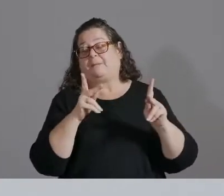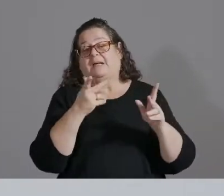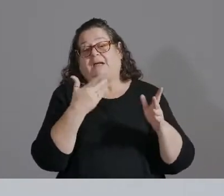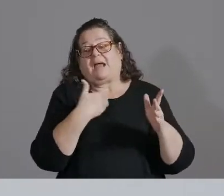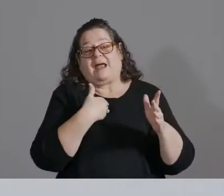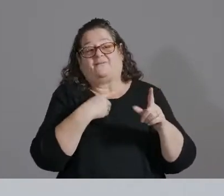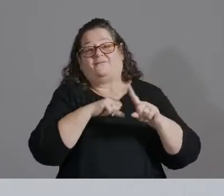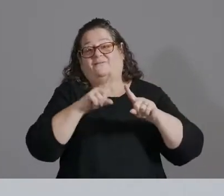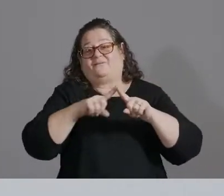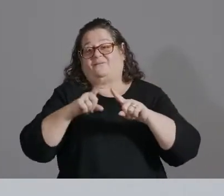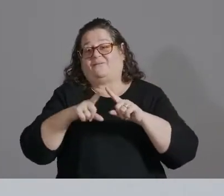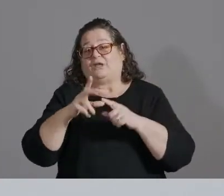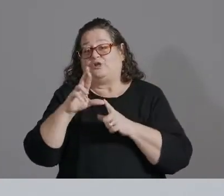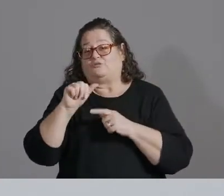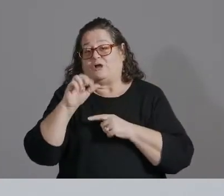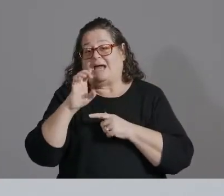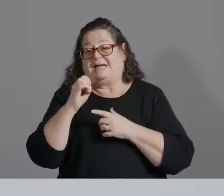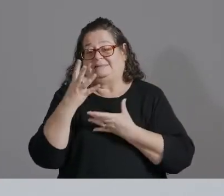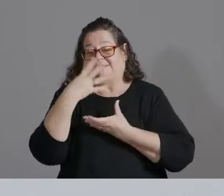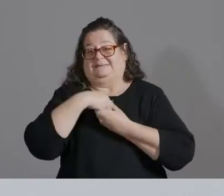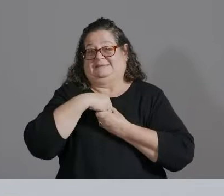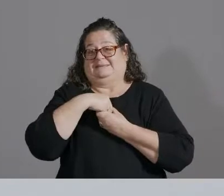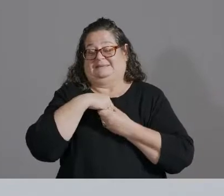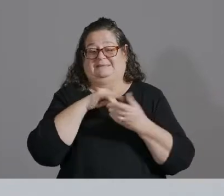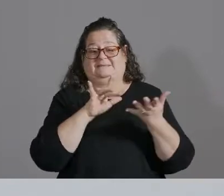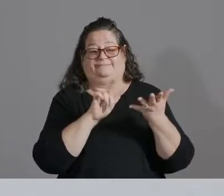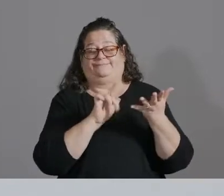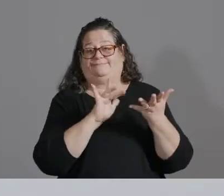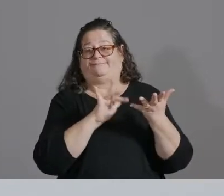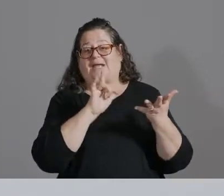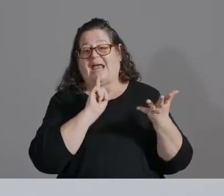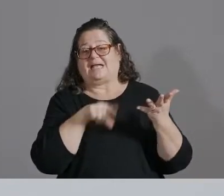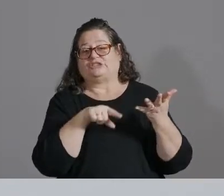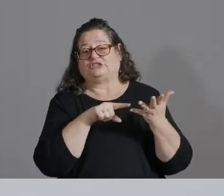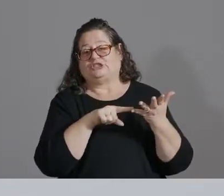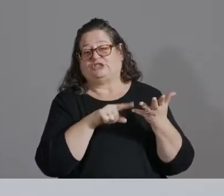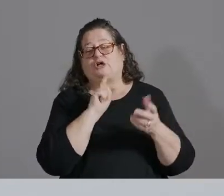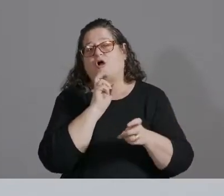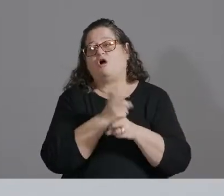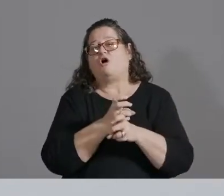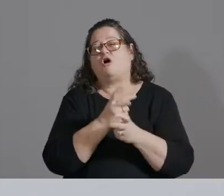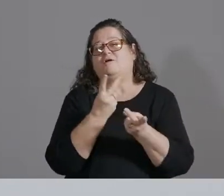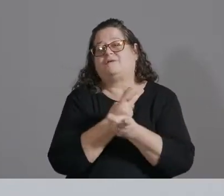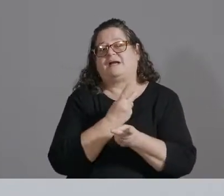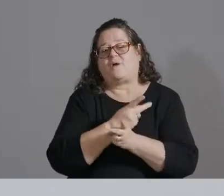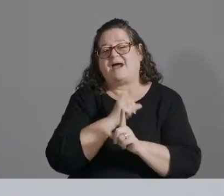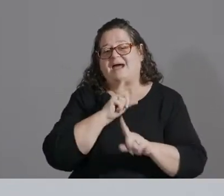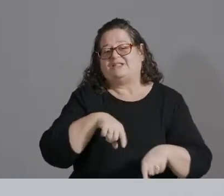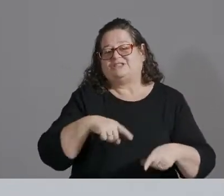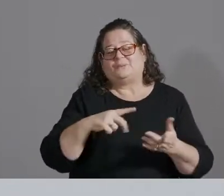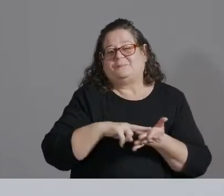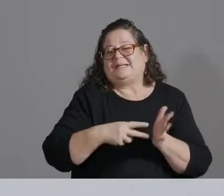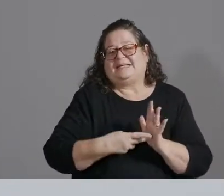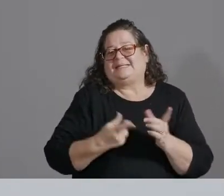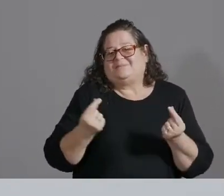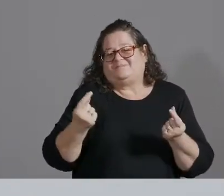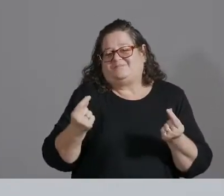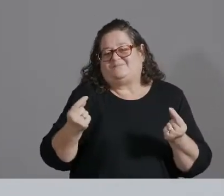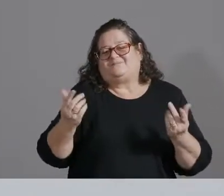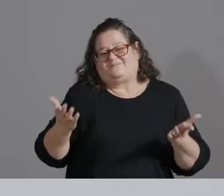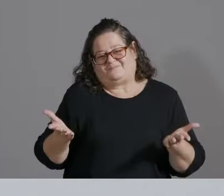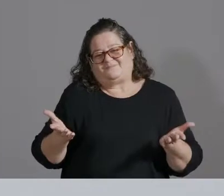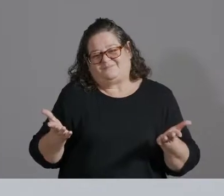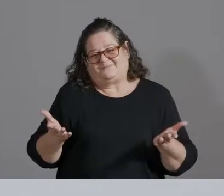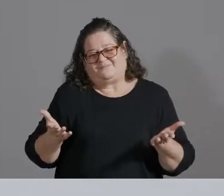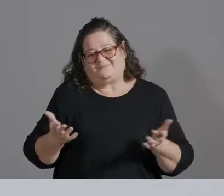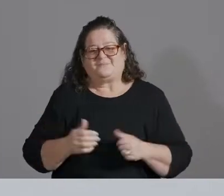ethnicities. And so that's a little bit harder to tease out. What I will say is historically, race and ethnicity has been something that's